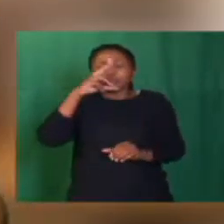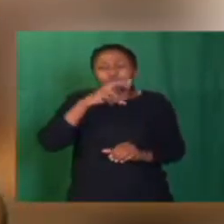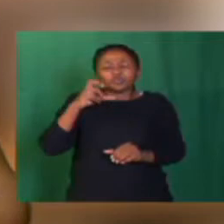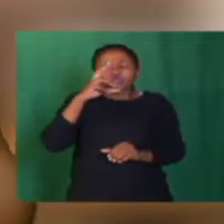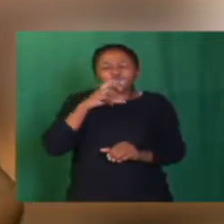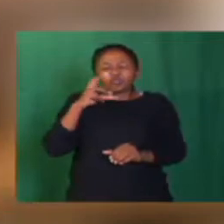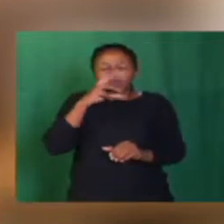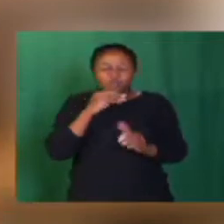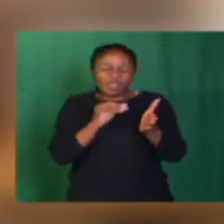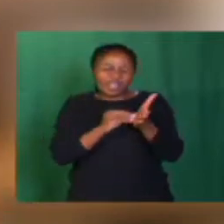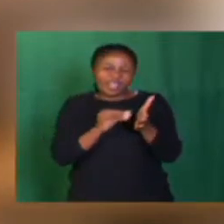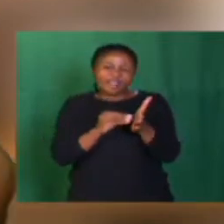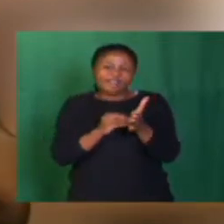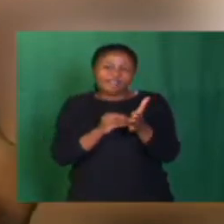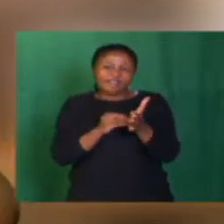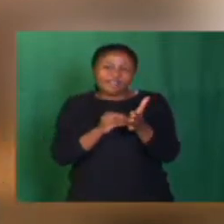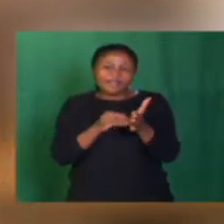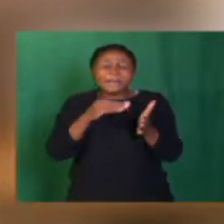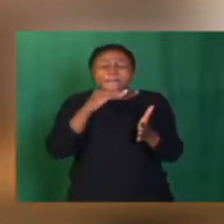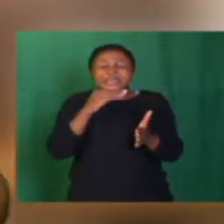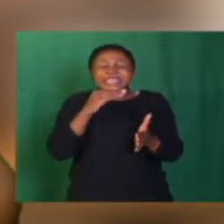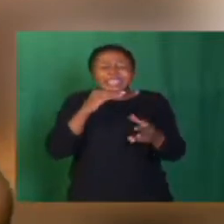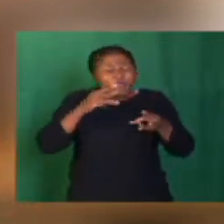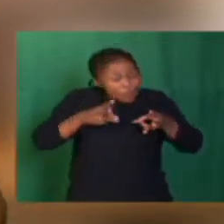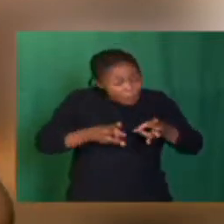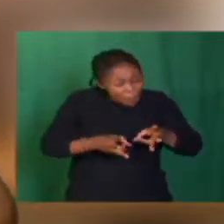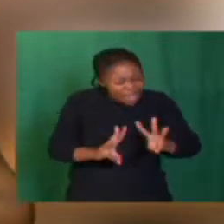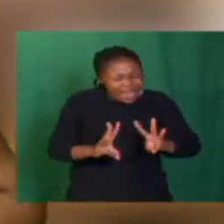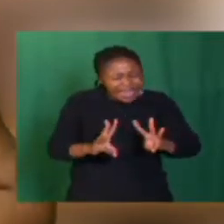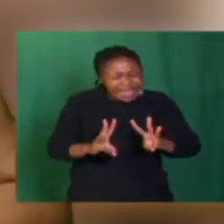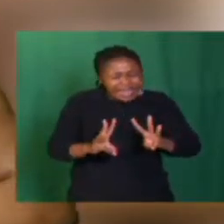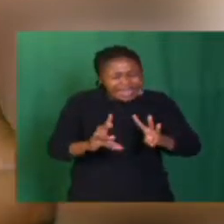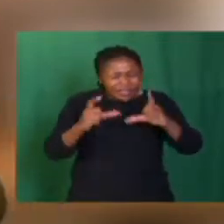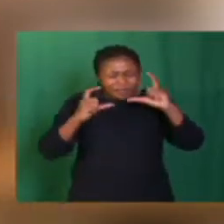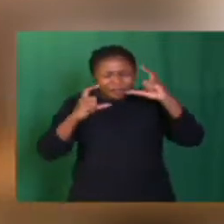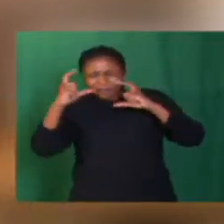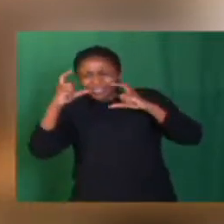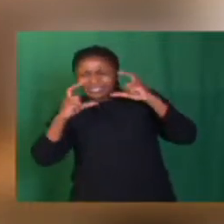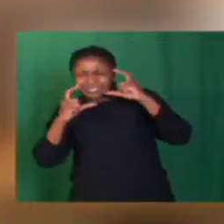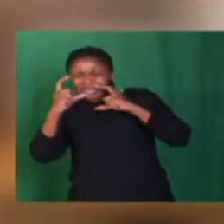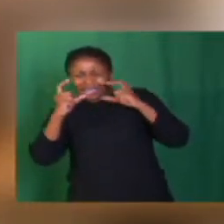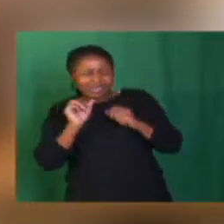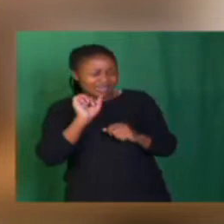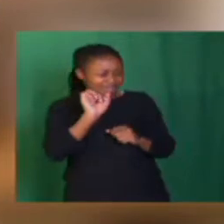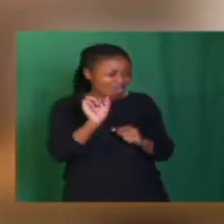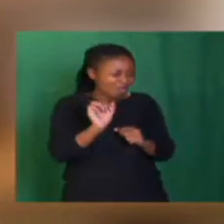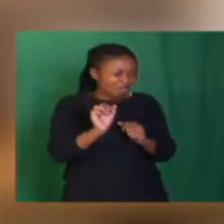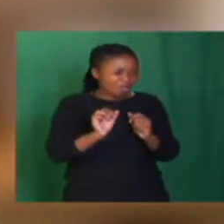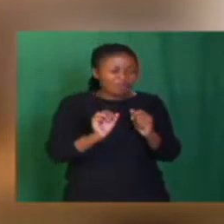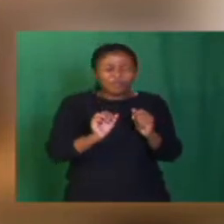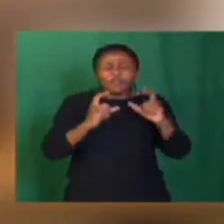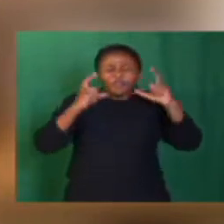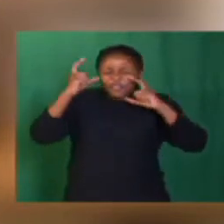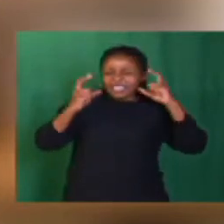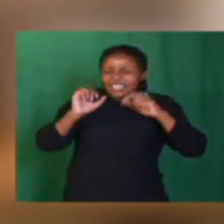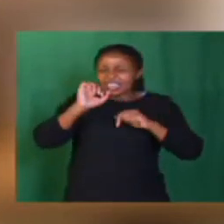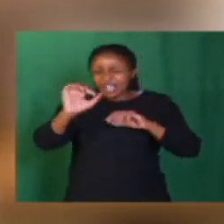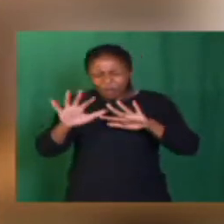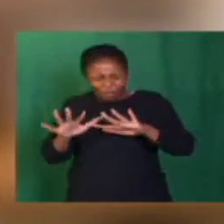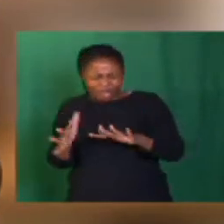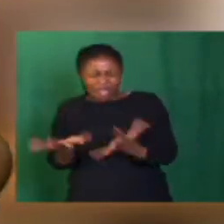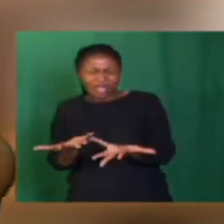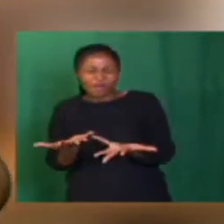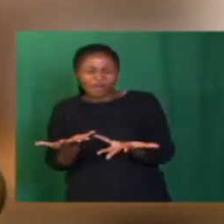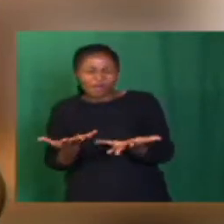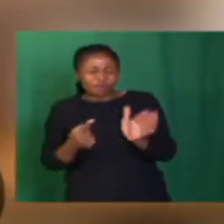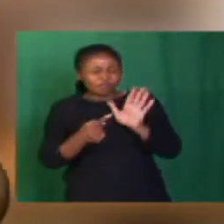exciting. The way you are going to stress the language to show that this is a part in which carries the excitement,